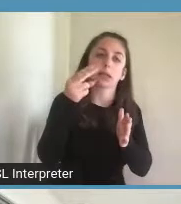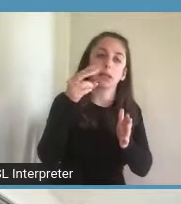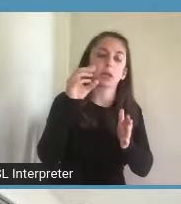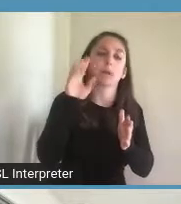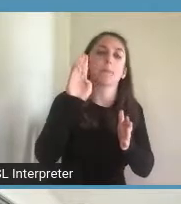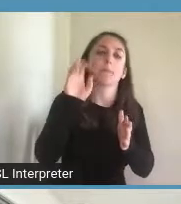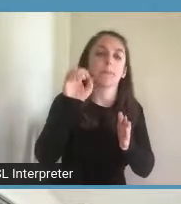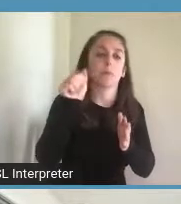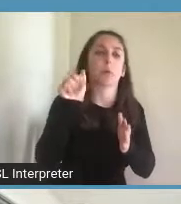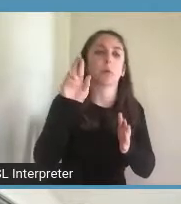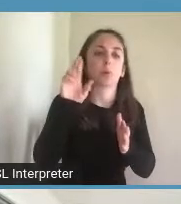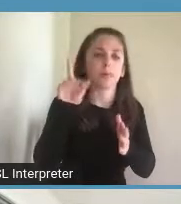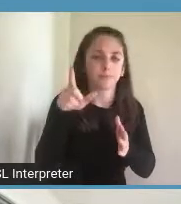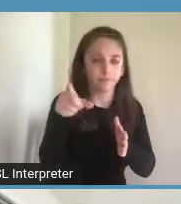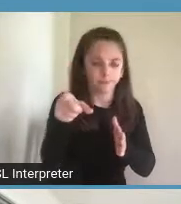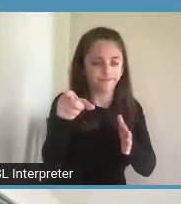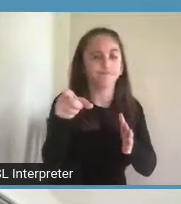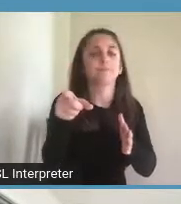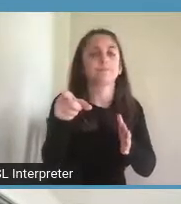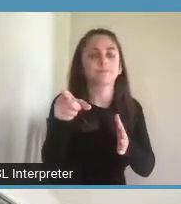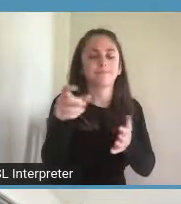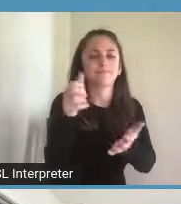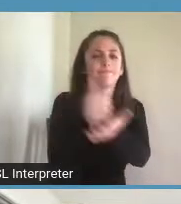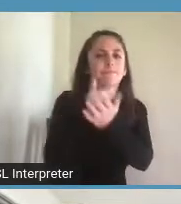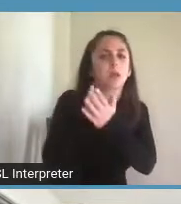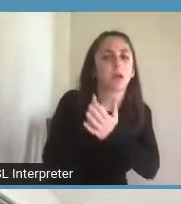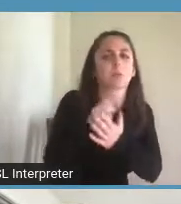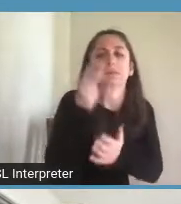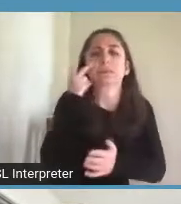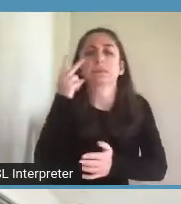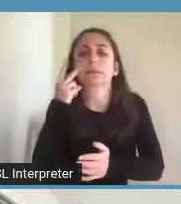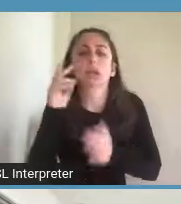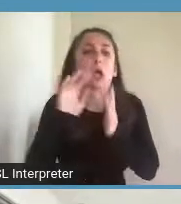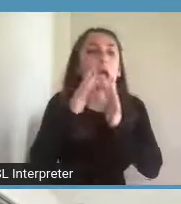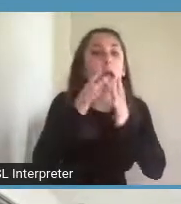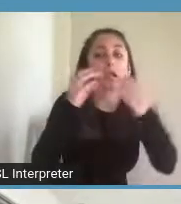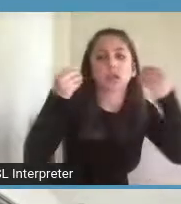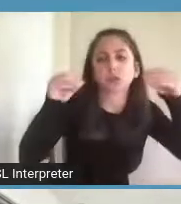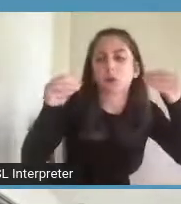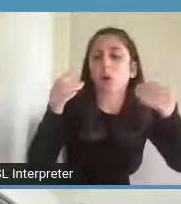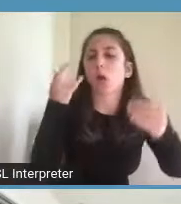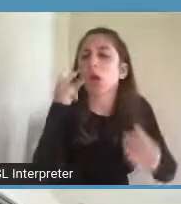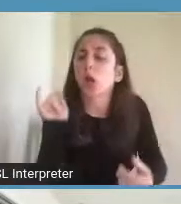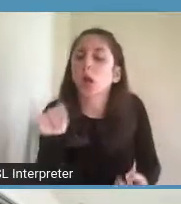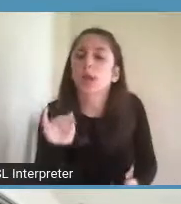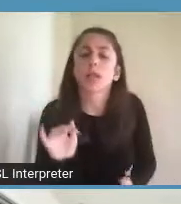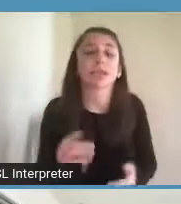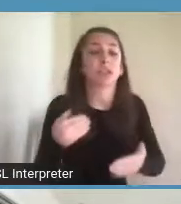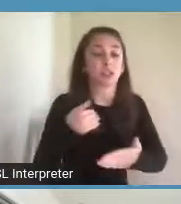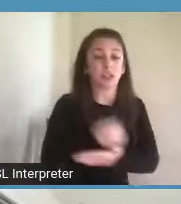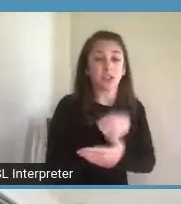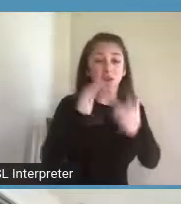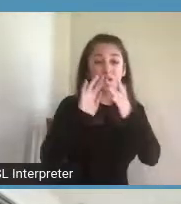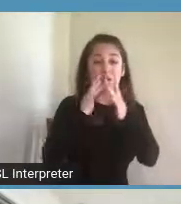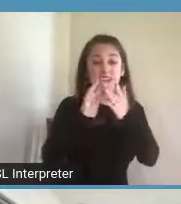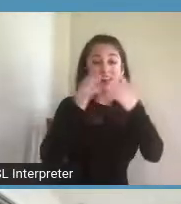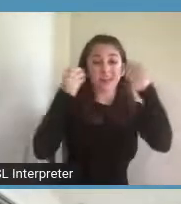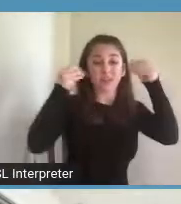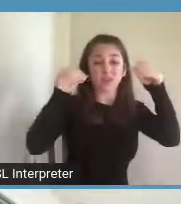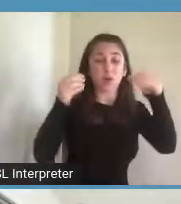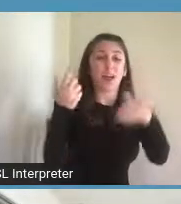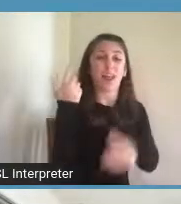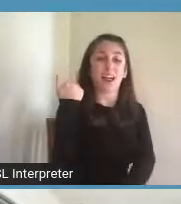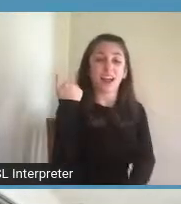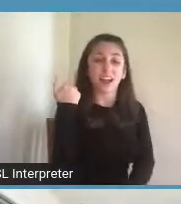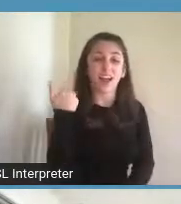Studio. This is helping us track how our online store is going. We are new to selling things online. We launched that last year. And